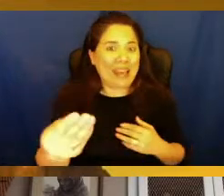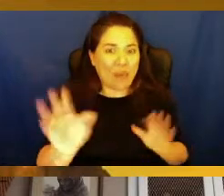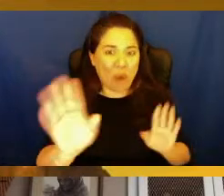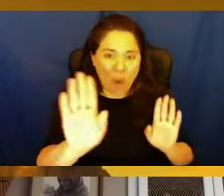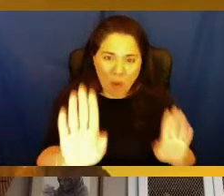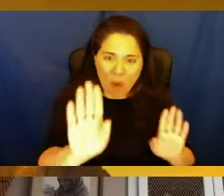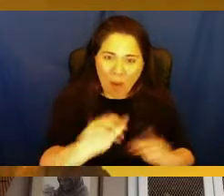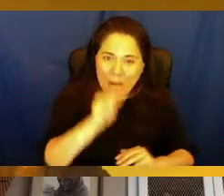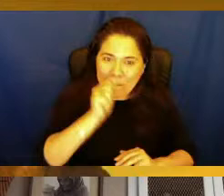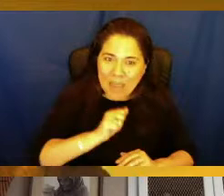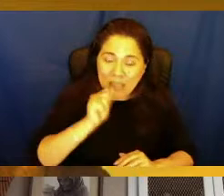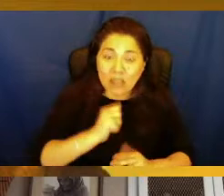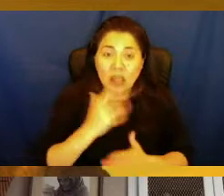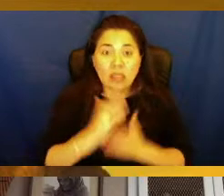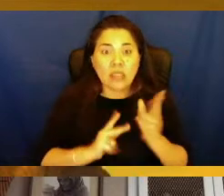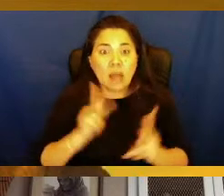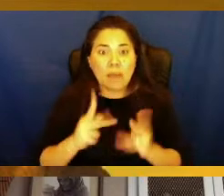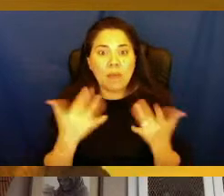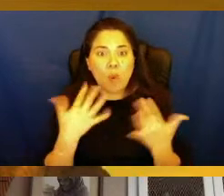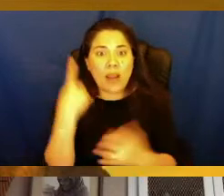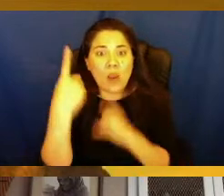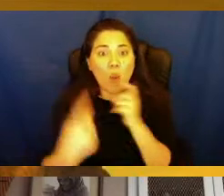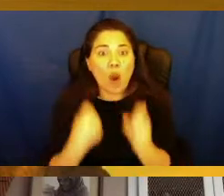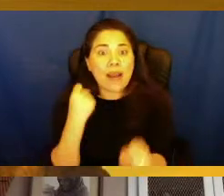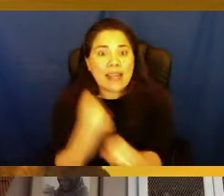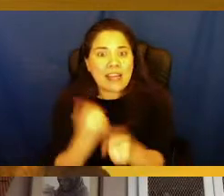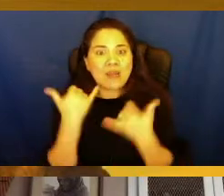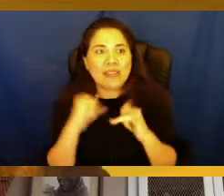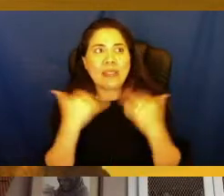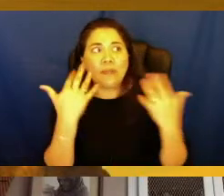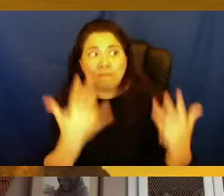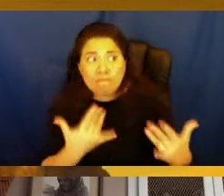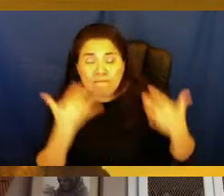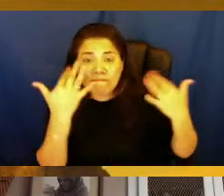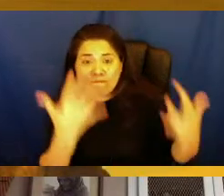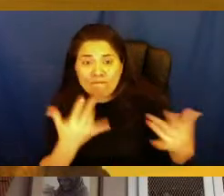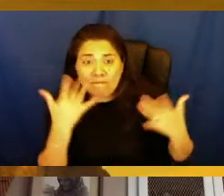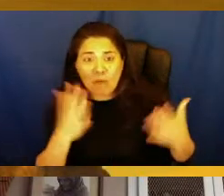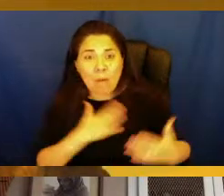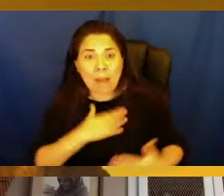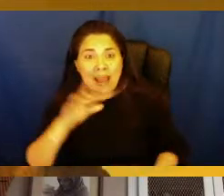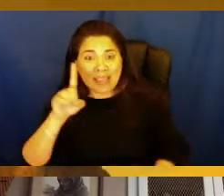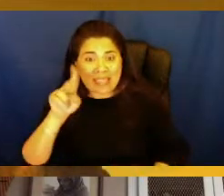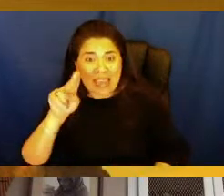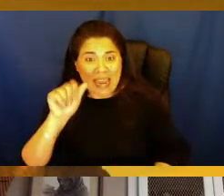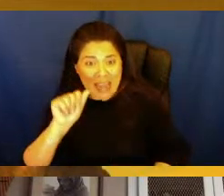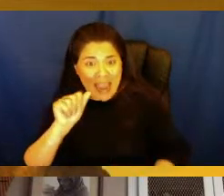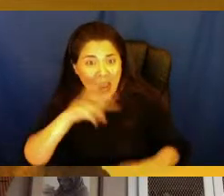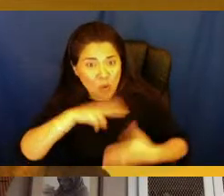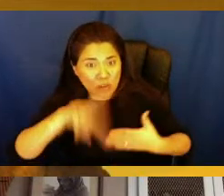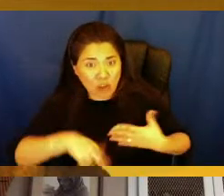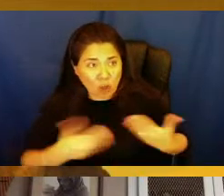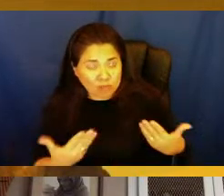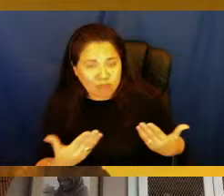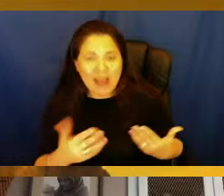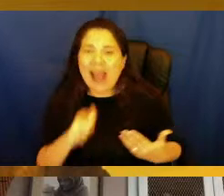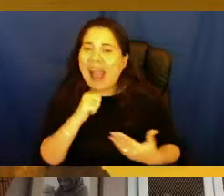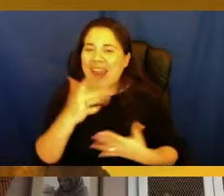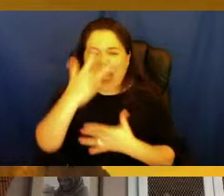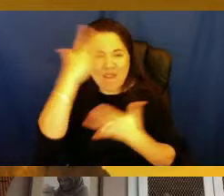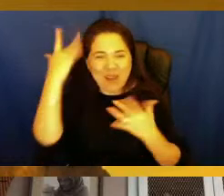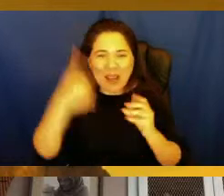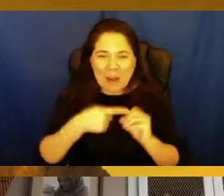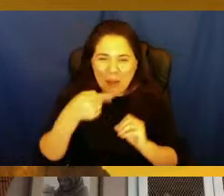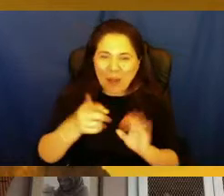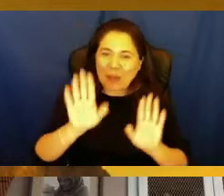We have people that have been waiting for a year, and so just that's all I can ask. Be patient. We won't forget about your